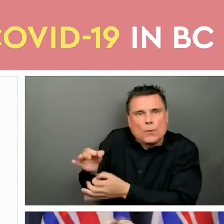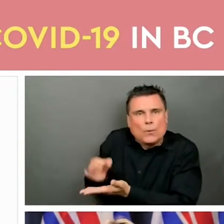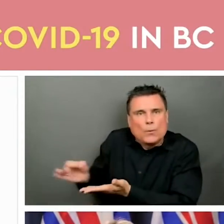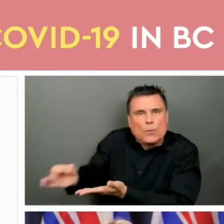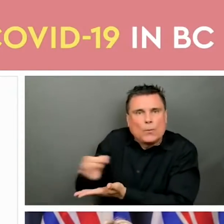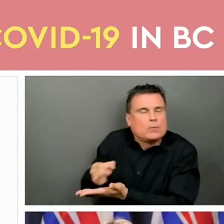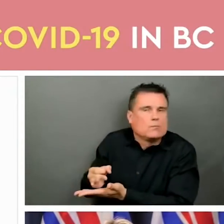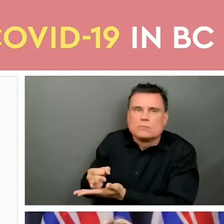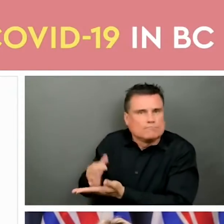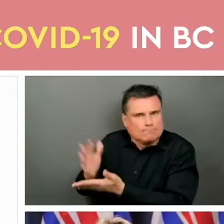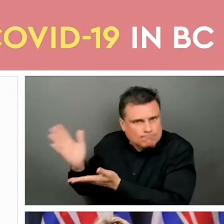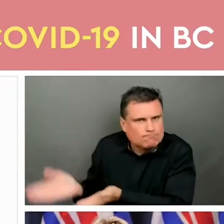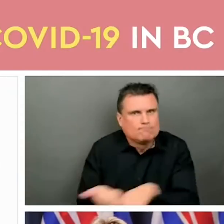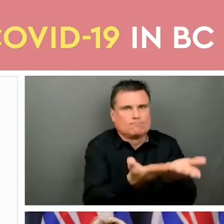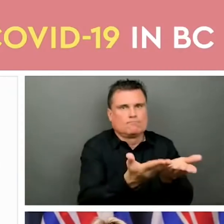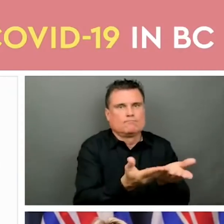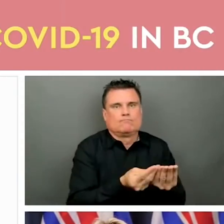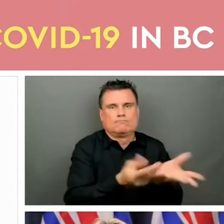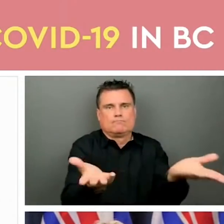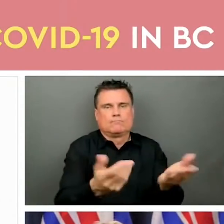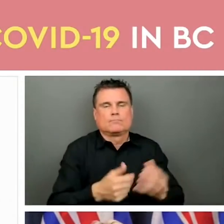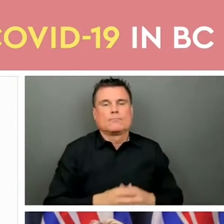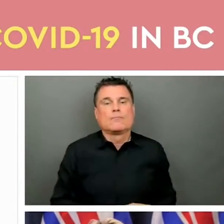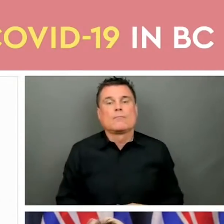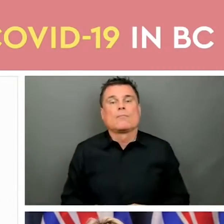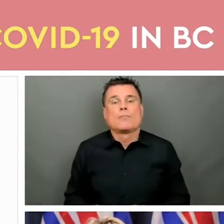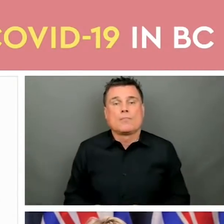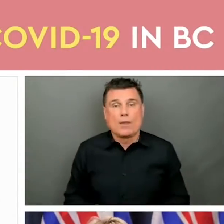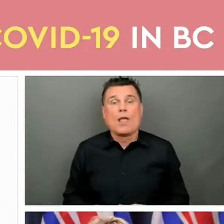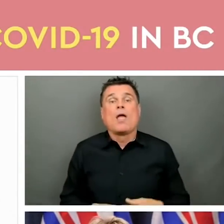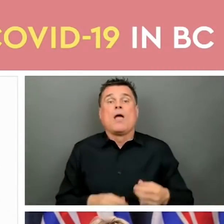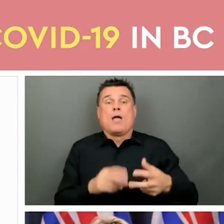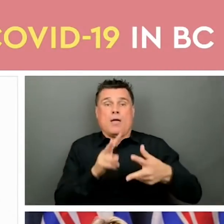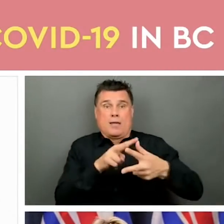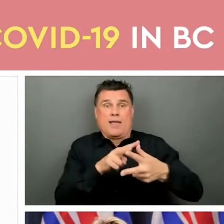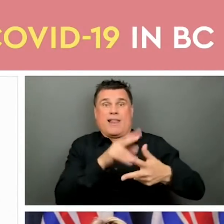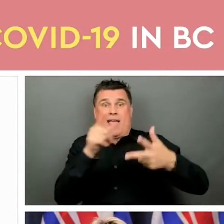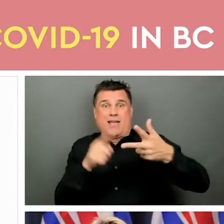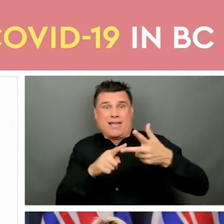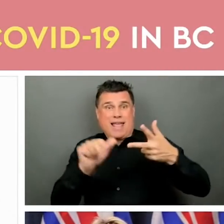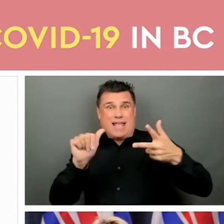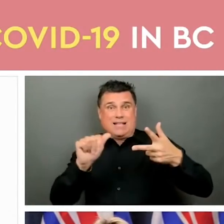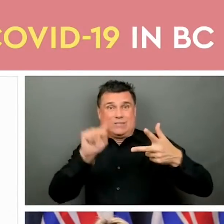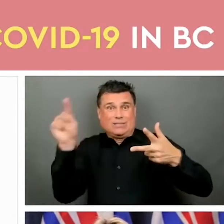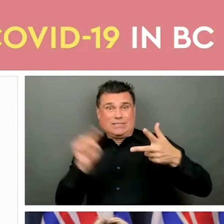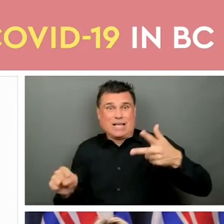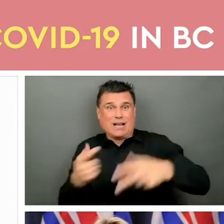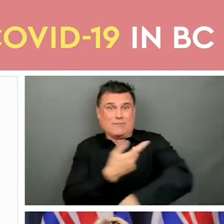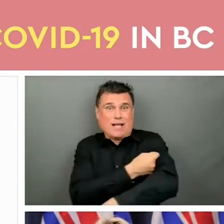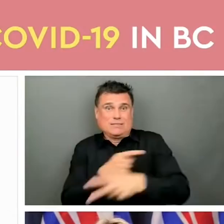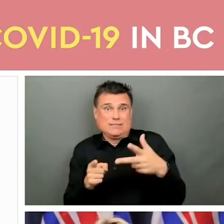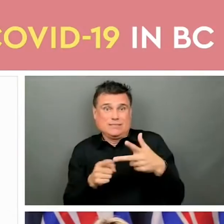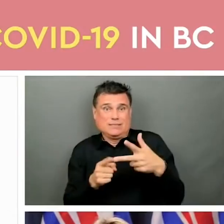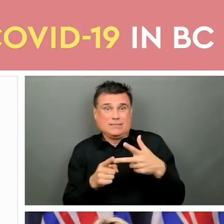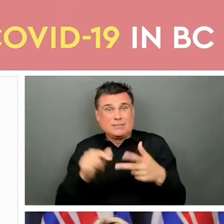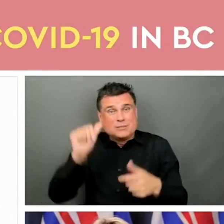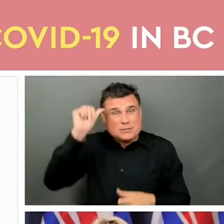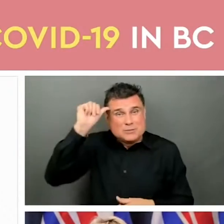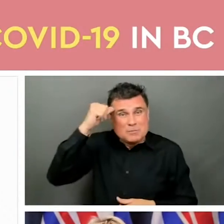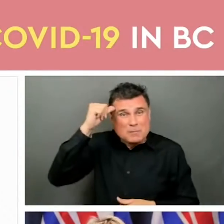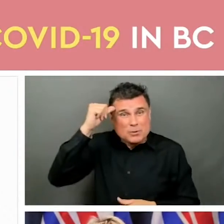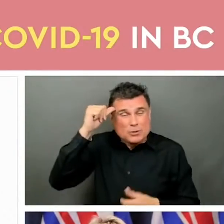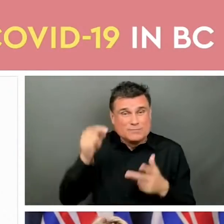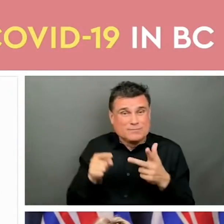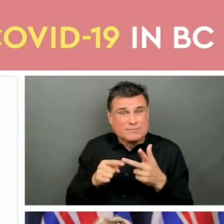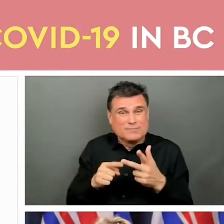Columbia, we've had some challenges. As you know, we paused the use of the AstraZeneca vaccine that we have in certain age